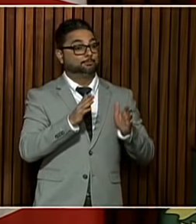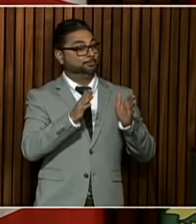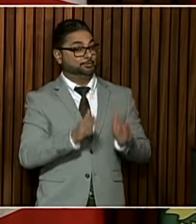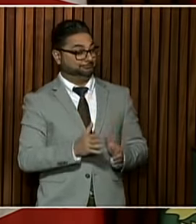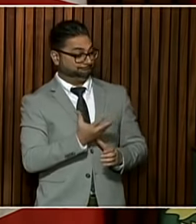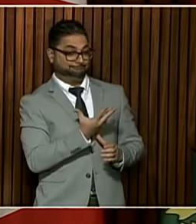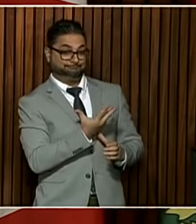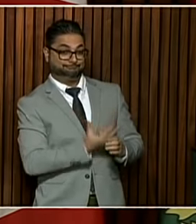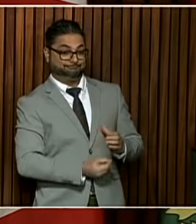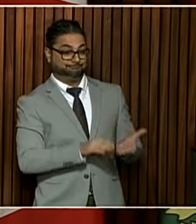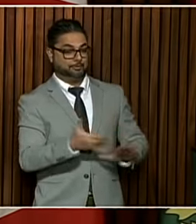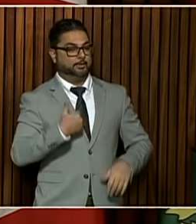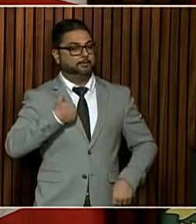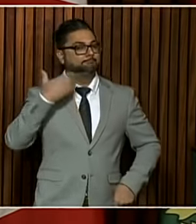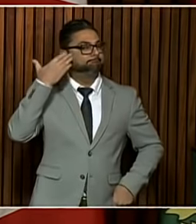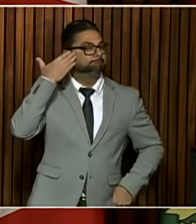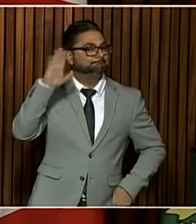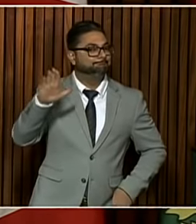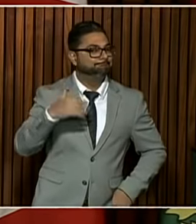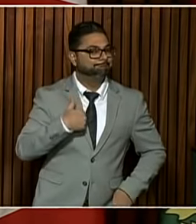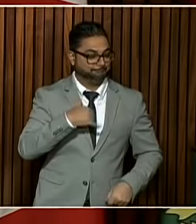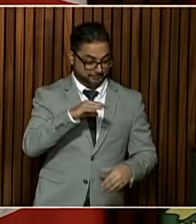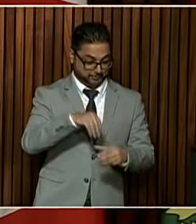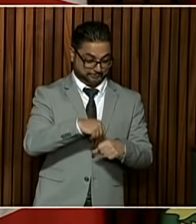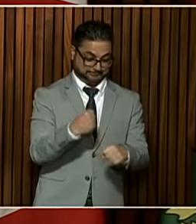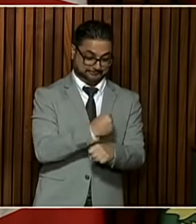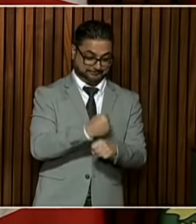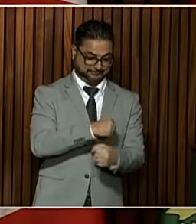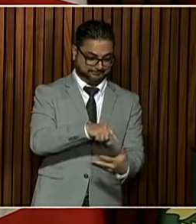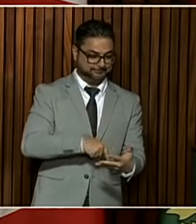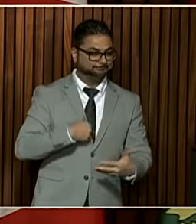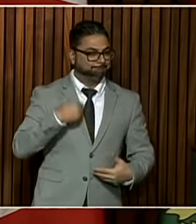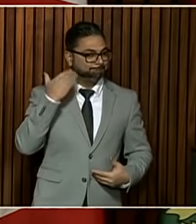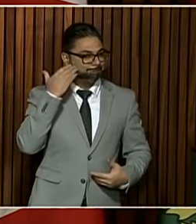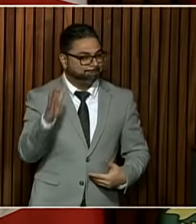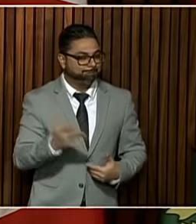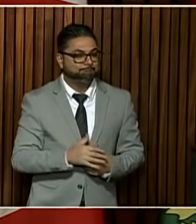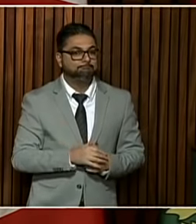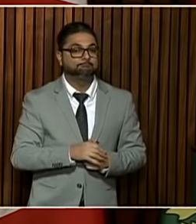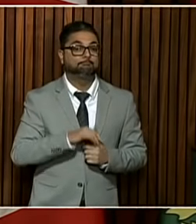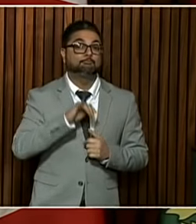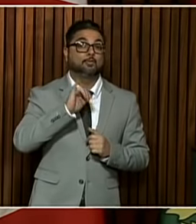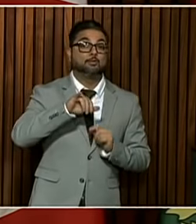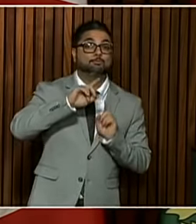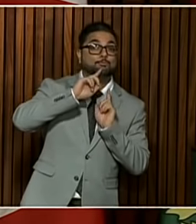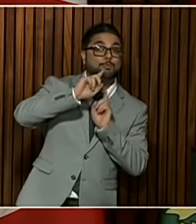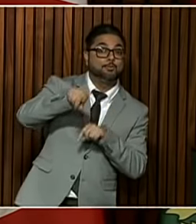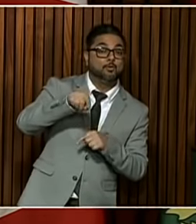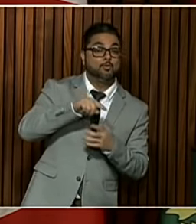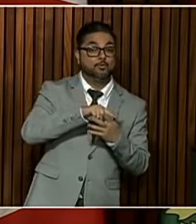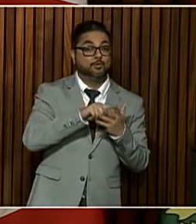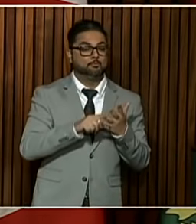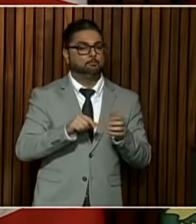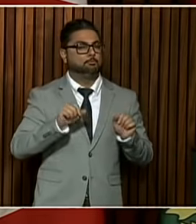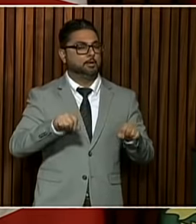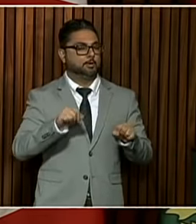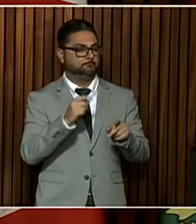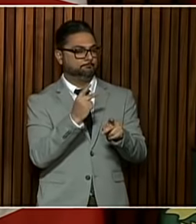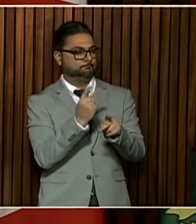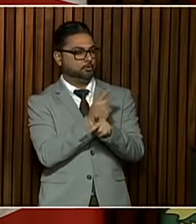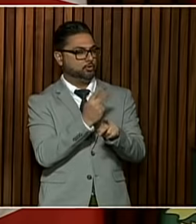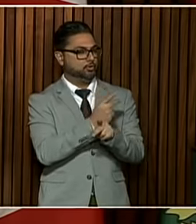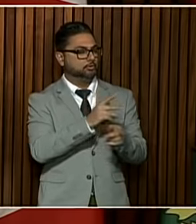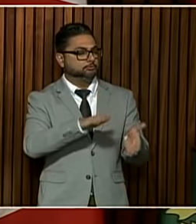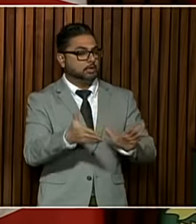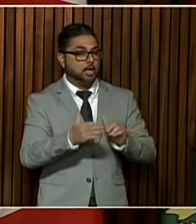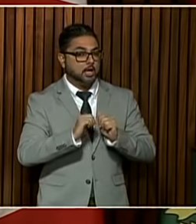If it was from COVID-19, it hasn't been reported at this point. Perhaps they haven't figured out the cause of death yet. So that as soon